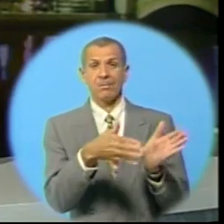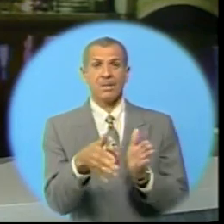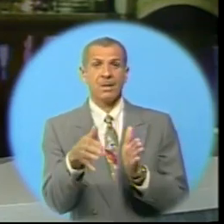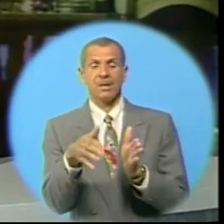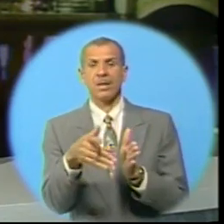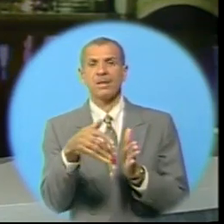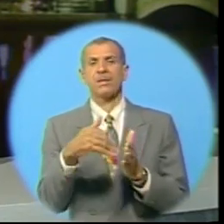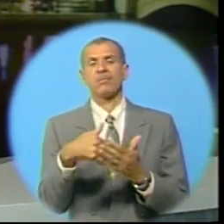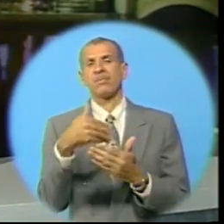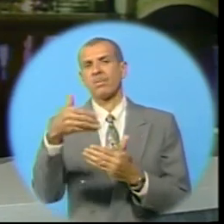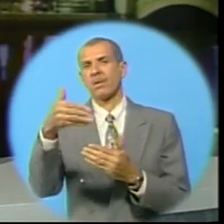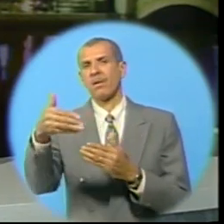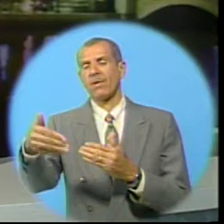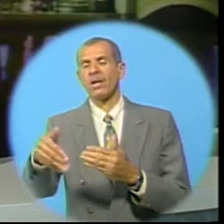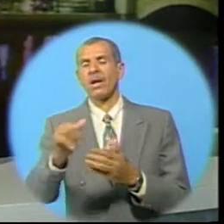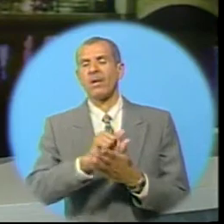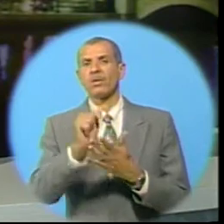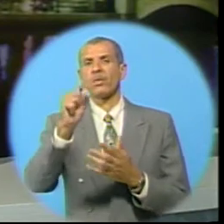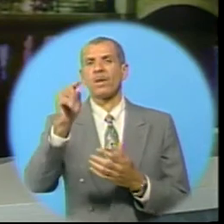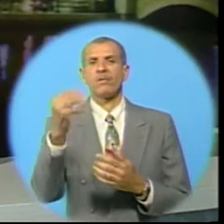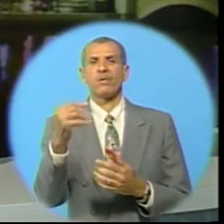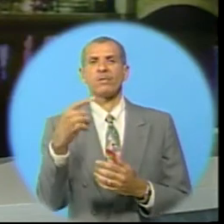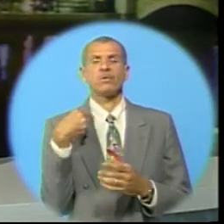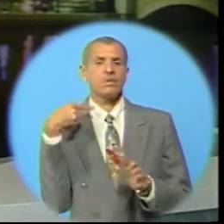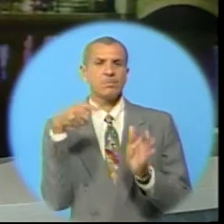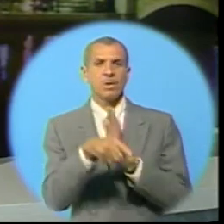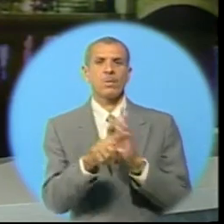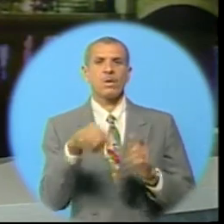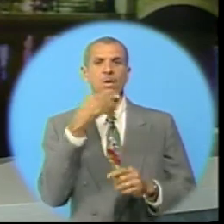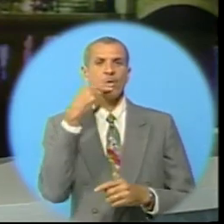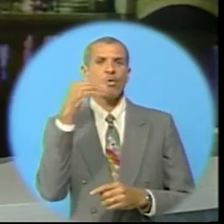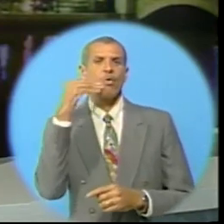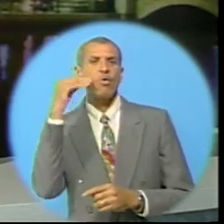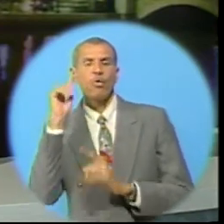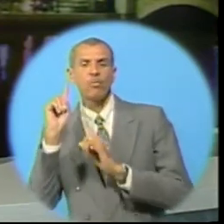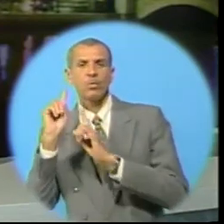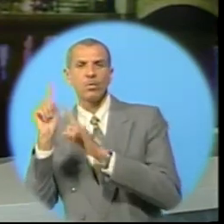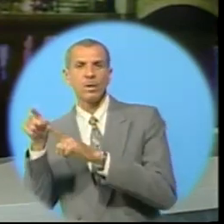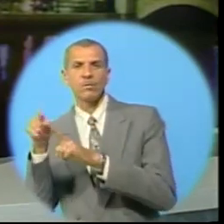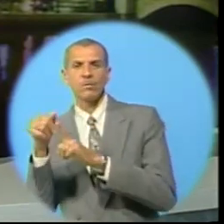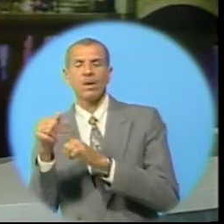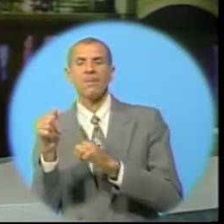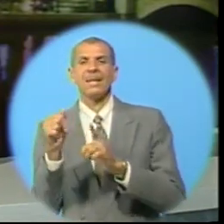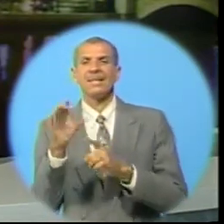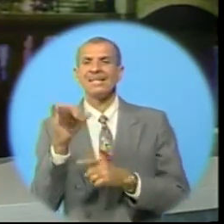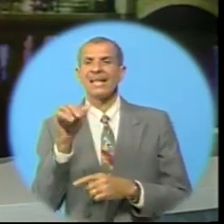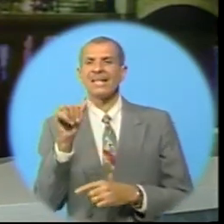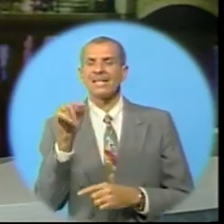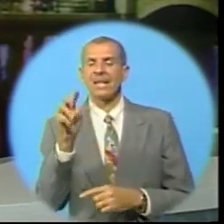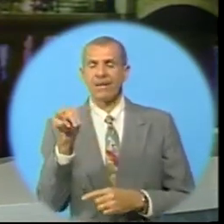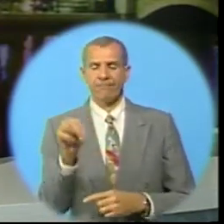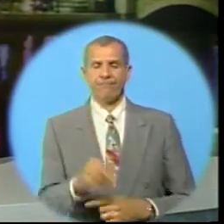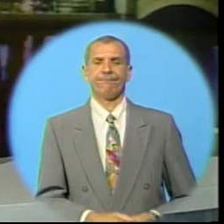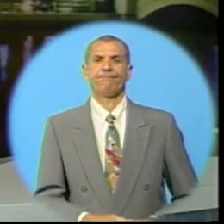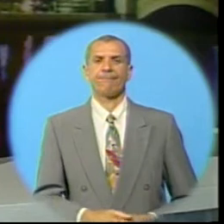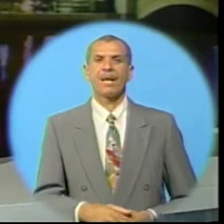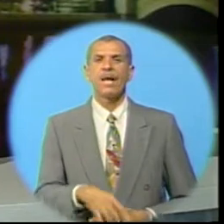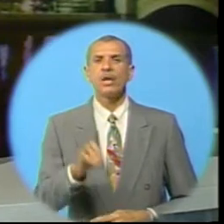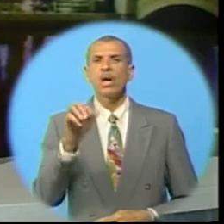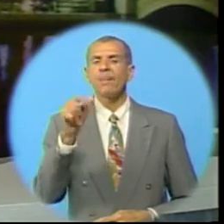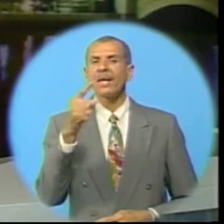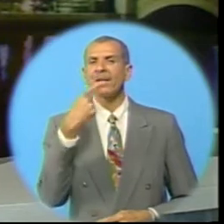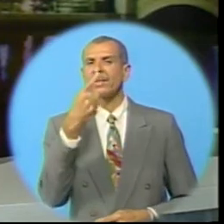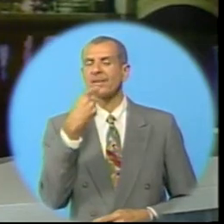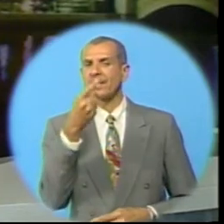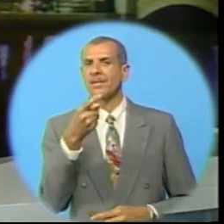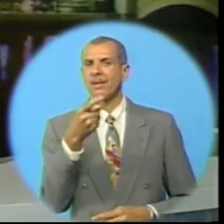August 24th. Sitahal was murdered while on her way home from a casino. Dominica's parliament has approved new taxes